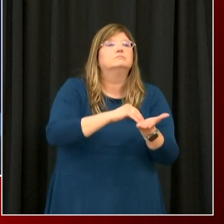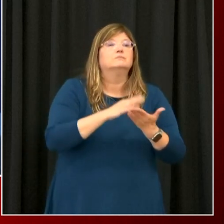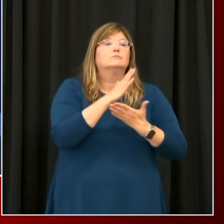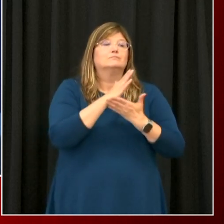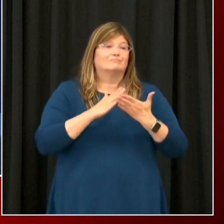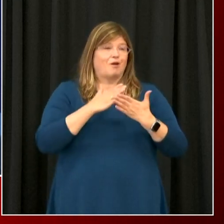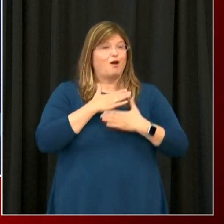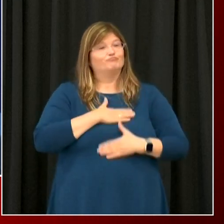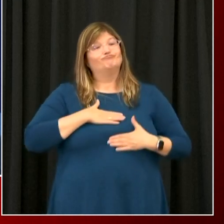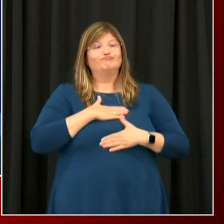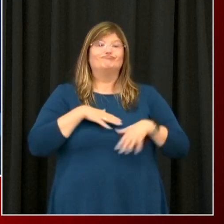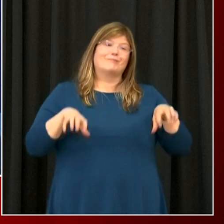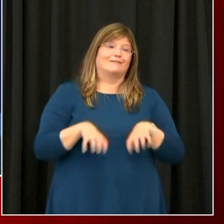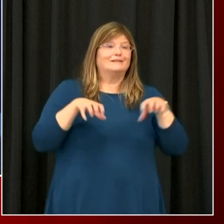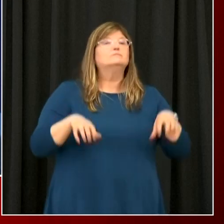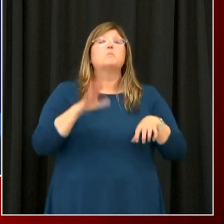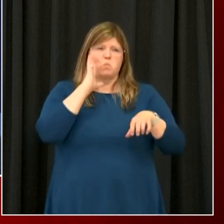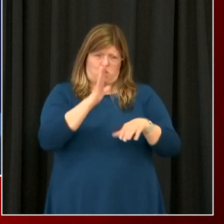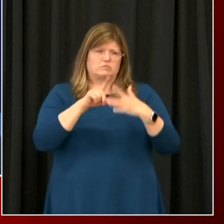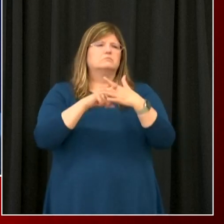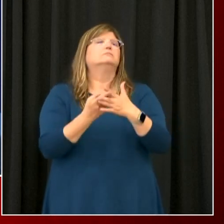in the district.